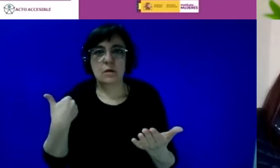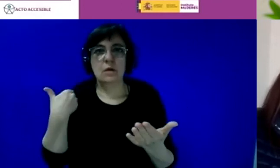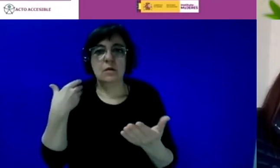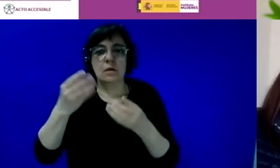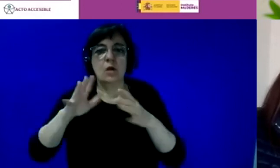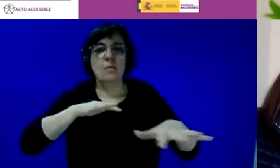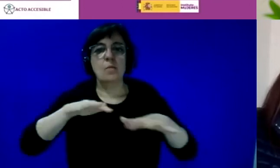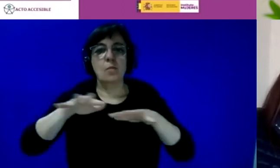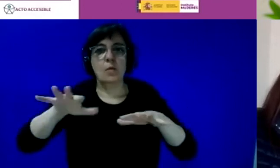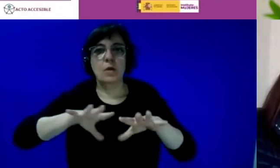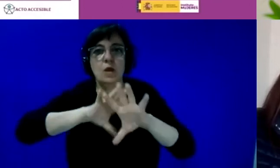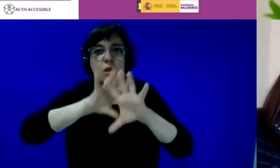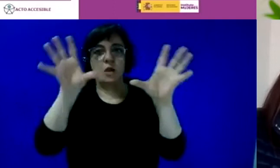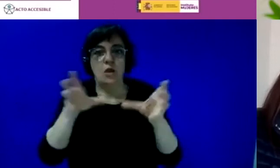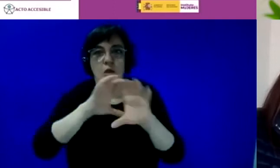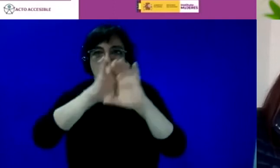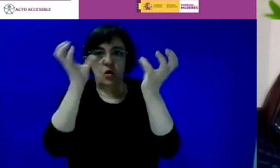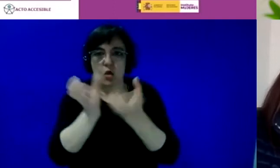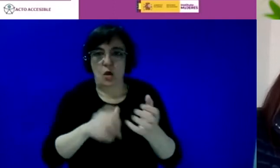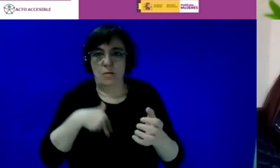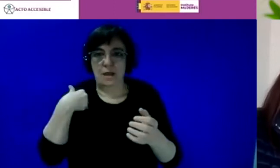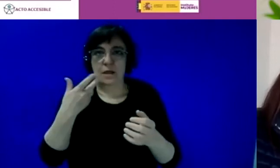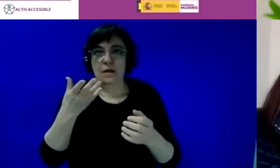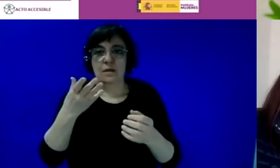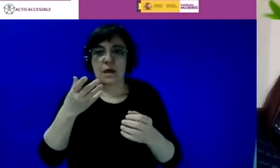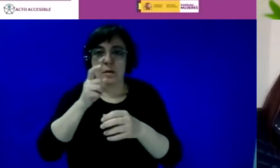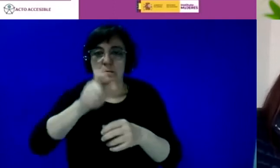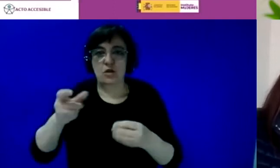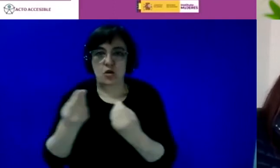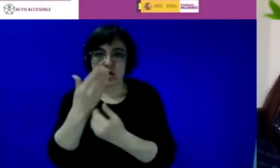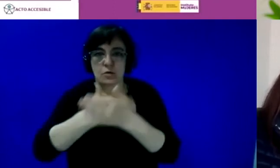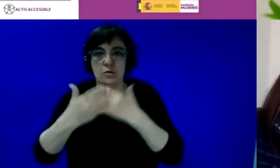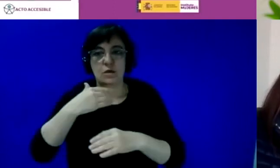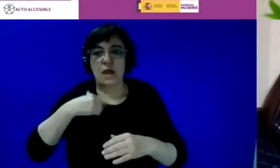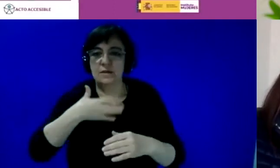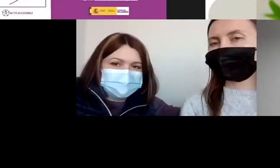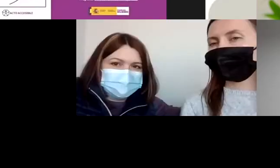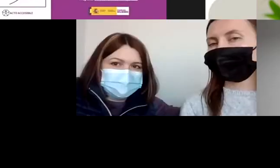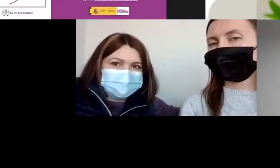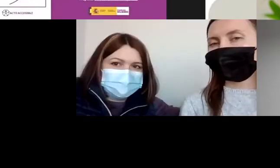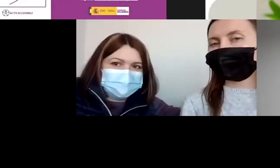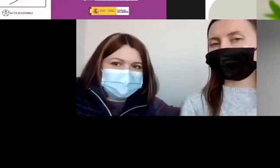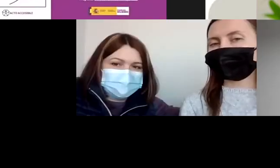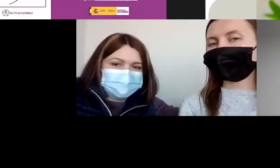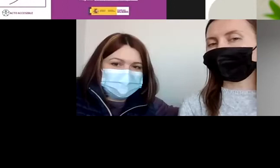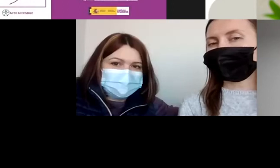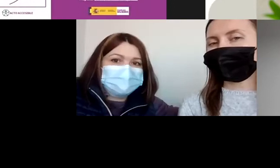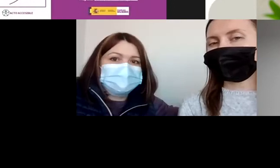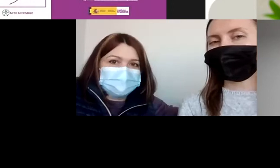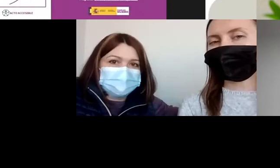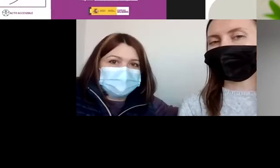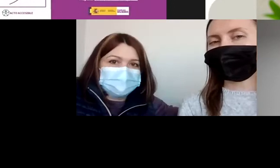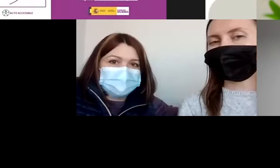floor to the director of the European Disability Forum. Catherine, are you there?